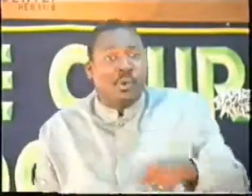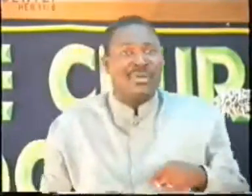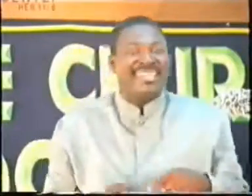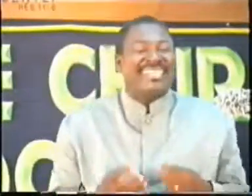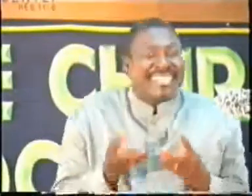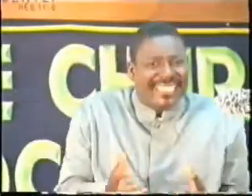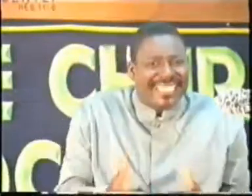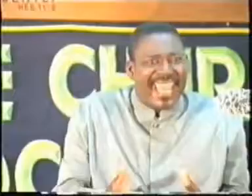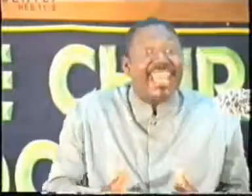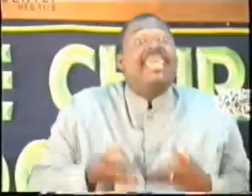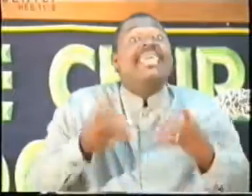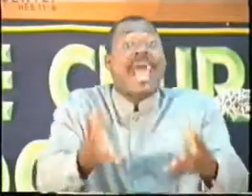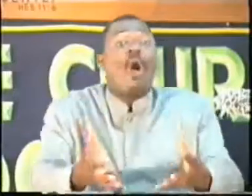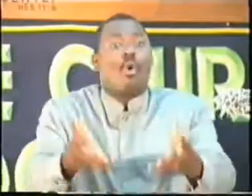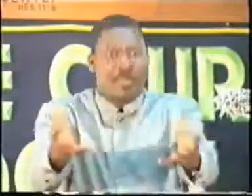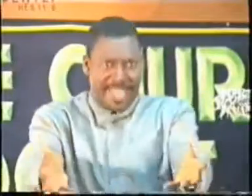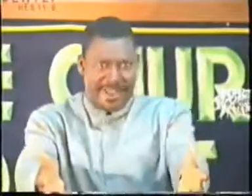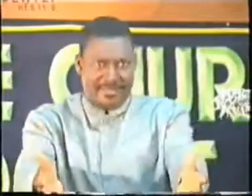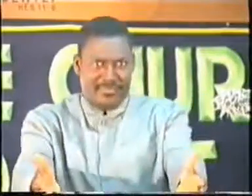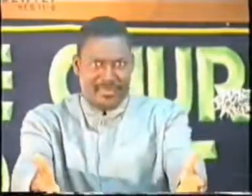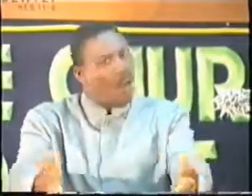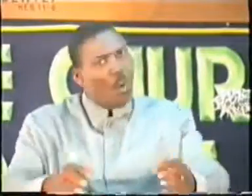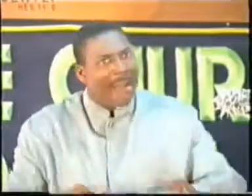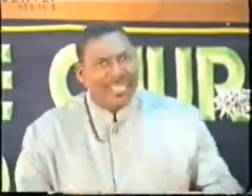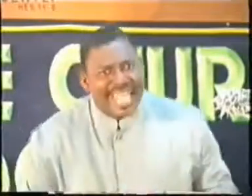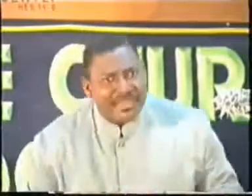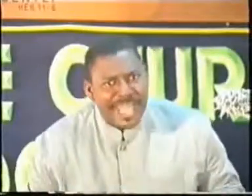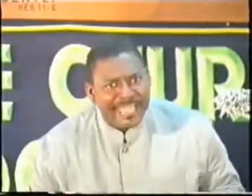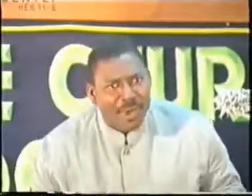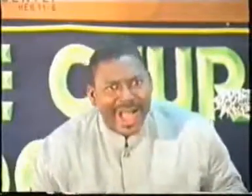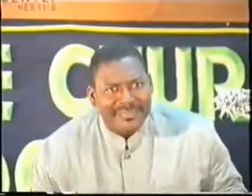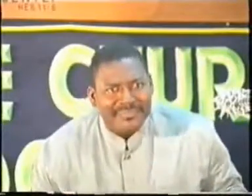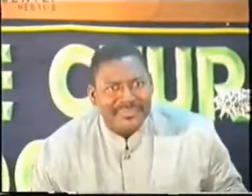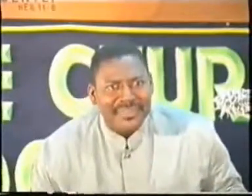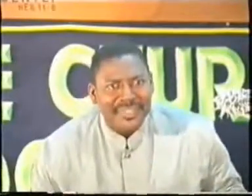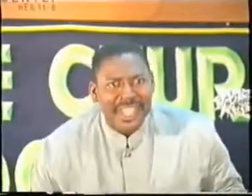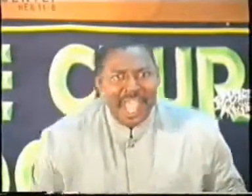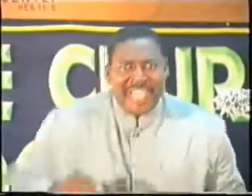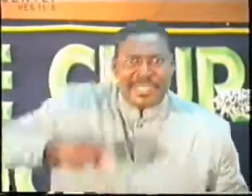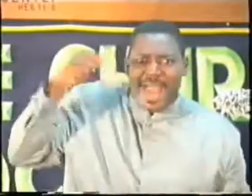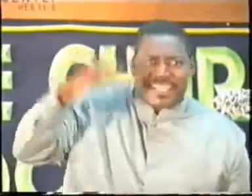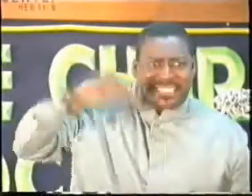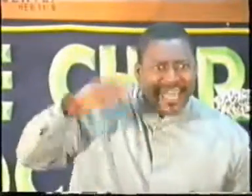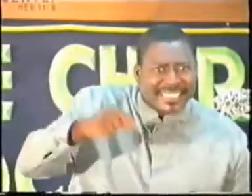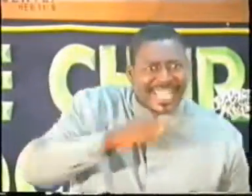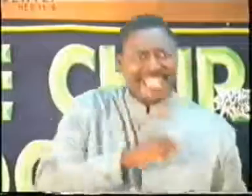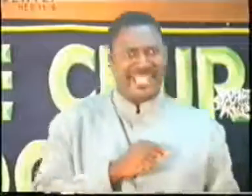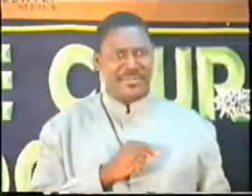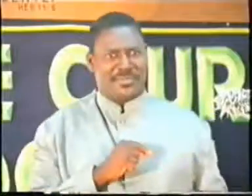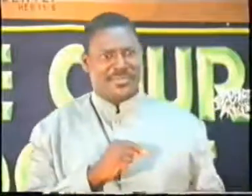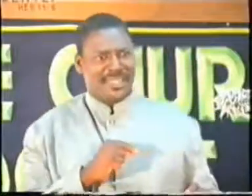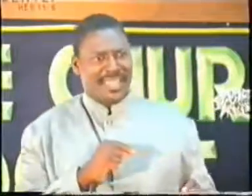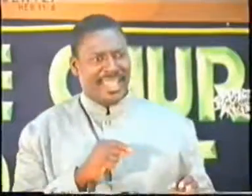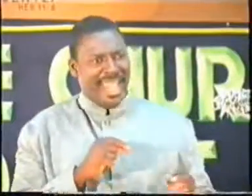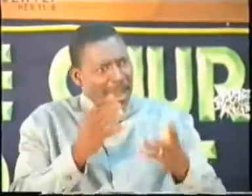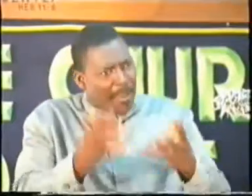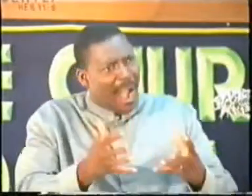asɔre no mu sɛdeɛ ɛhia obiara wɔammɔ tite biara ni wɔ ha enti berɛ a christianity hyɛ aseɛ